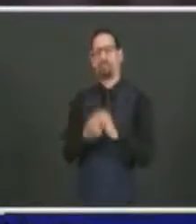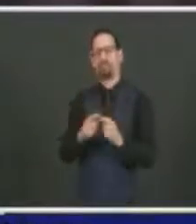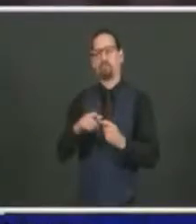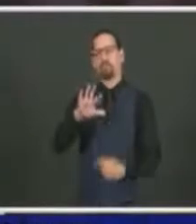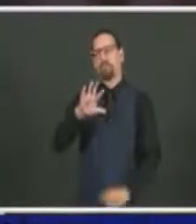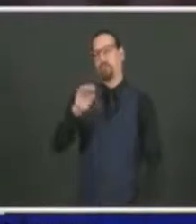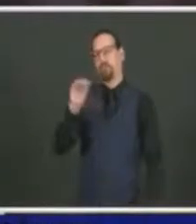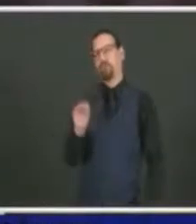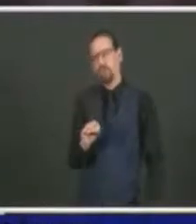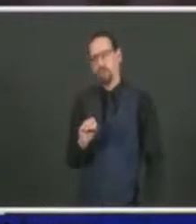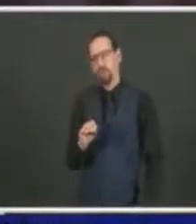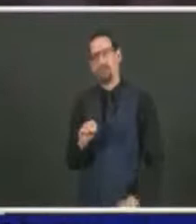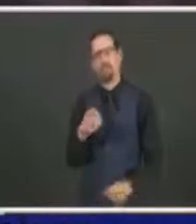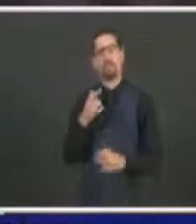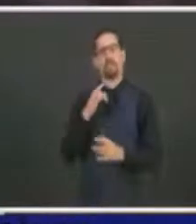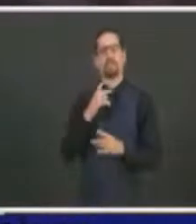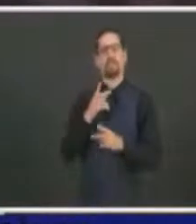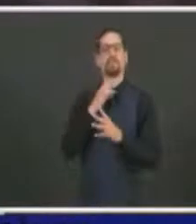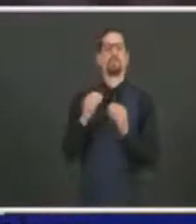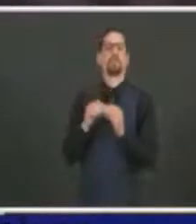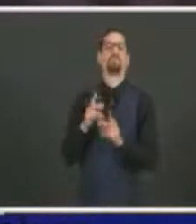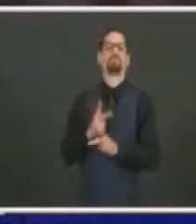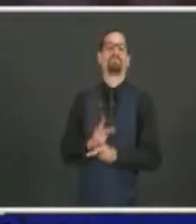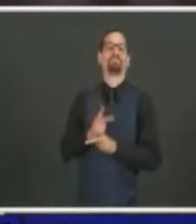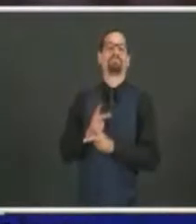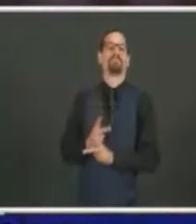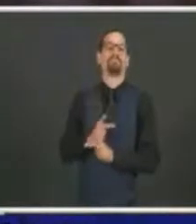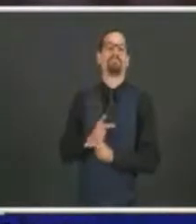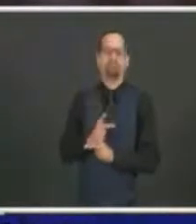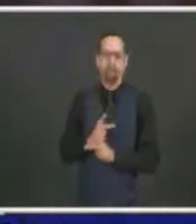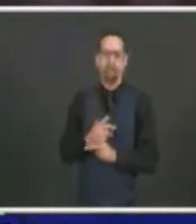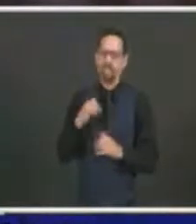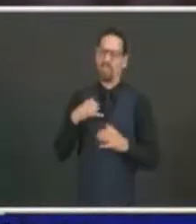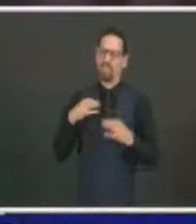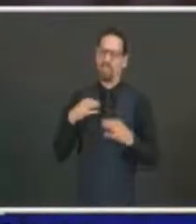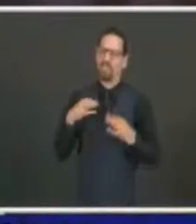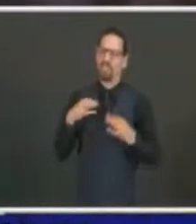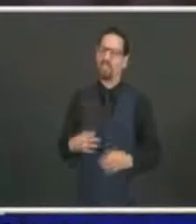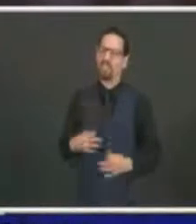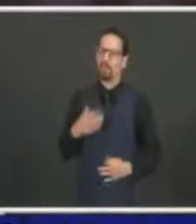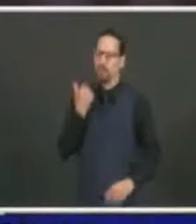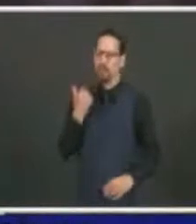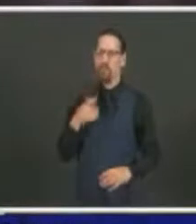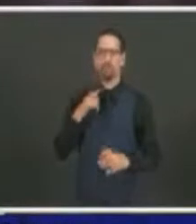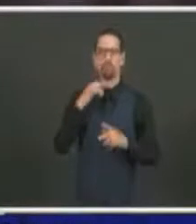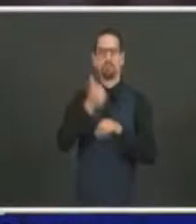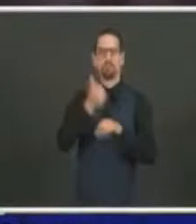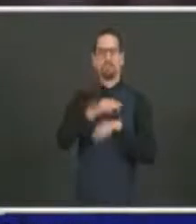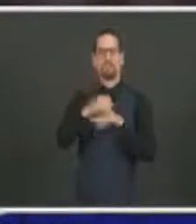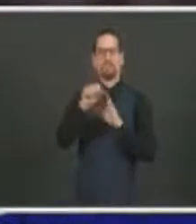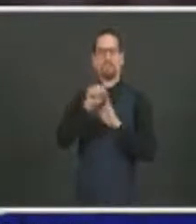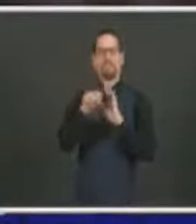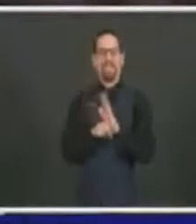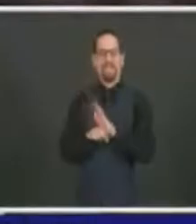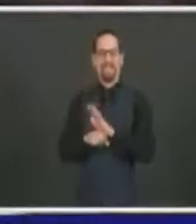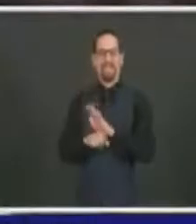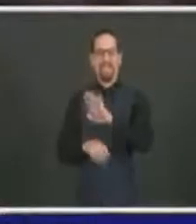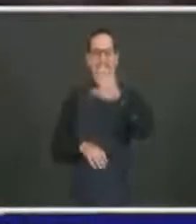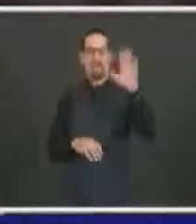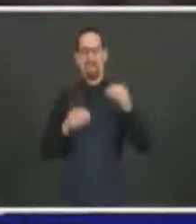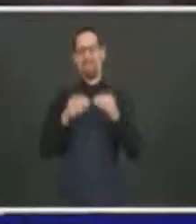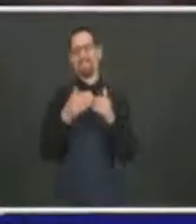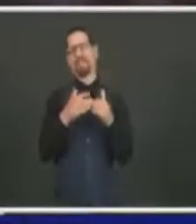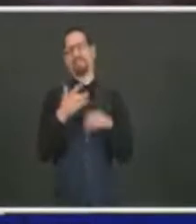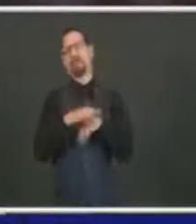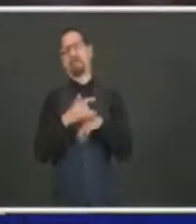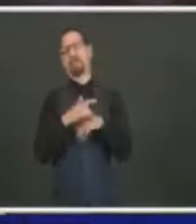caution. And we decided to, honestly, to do the state because it's the most easily available data, right? Like some